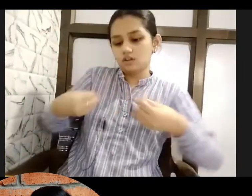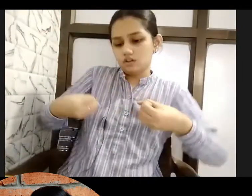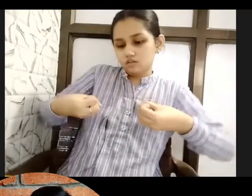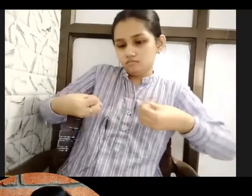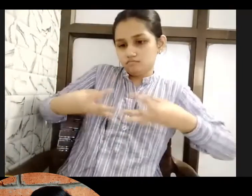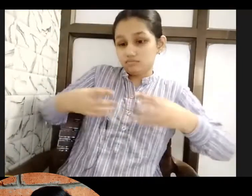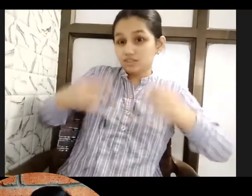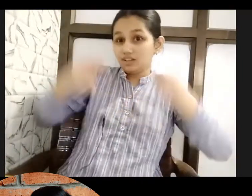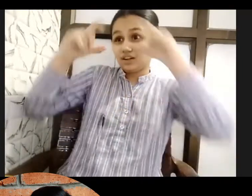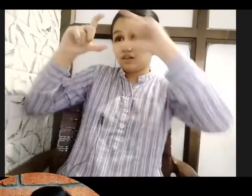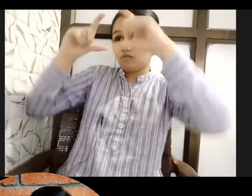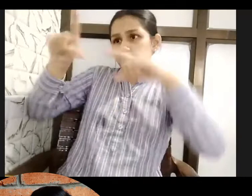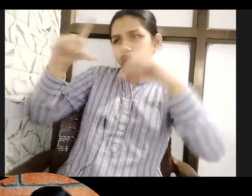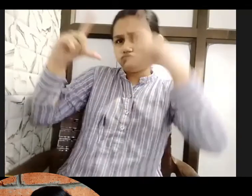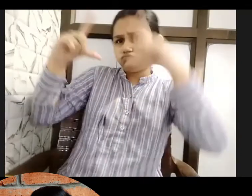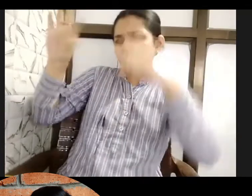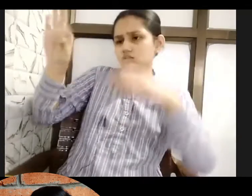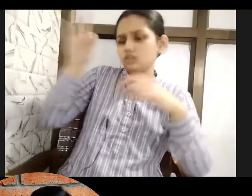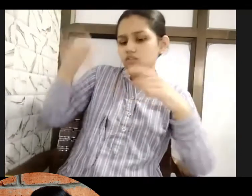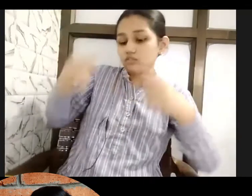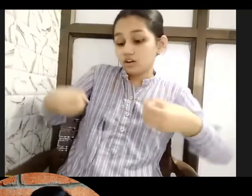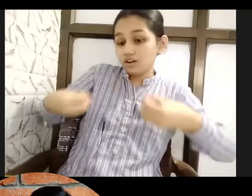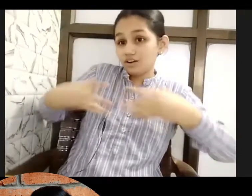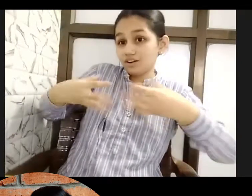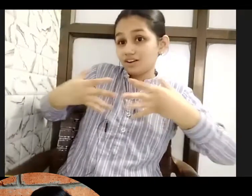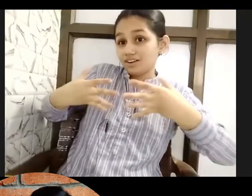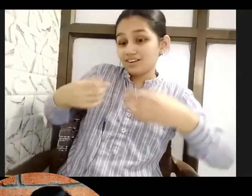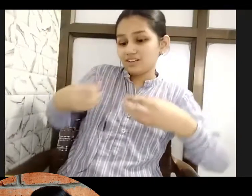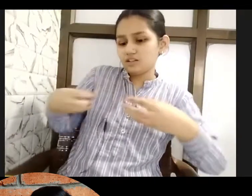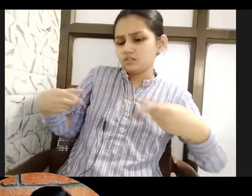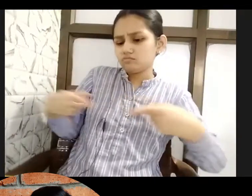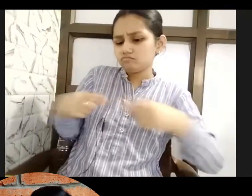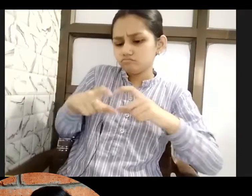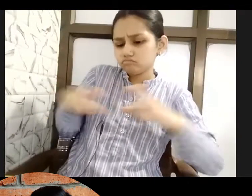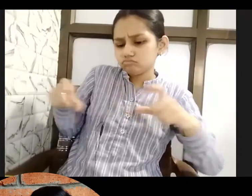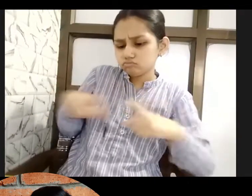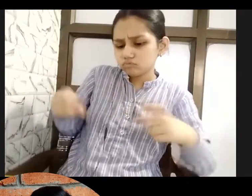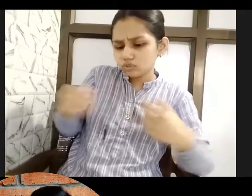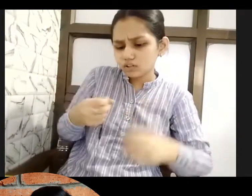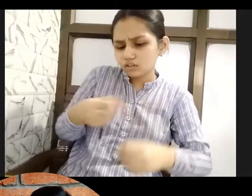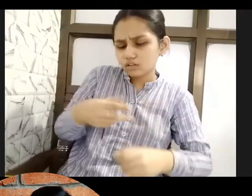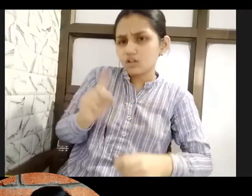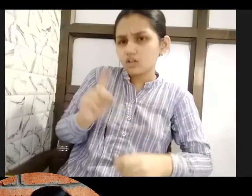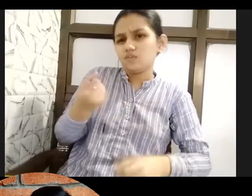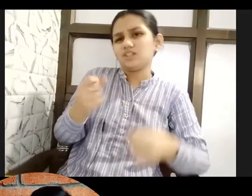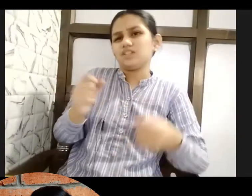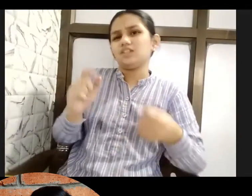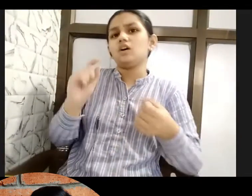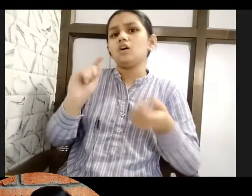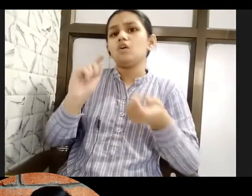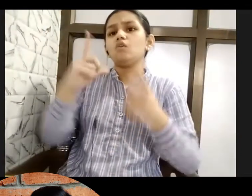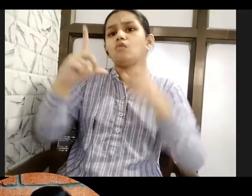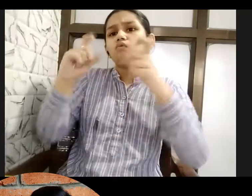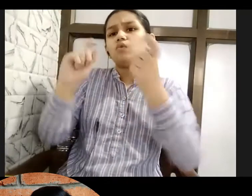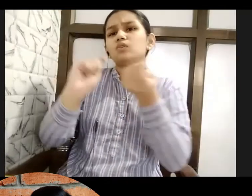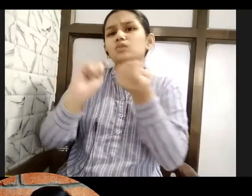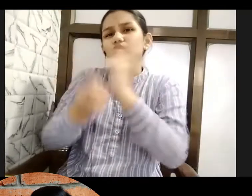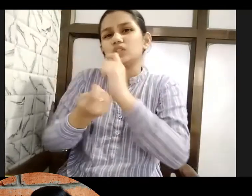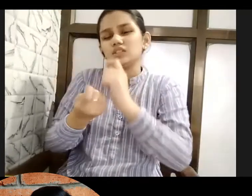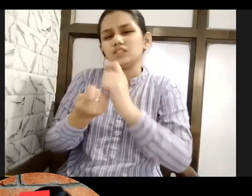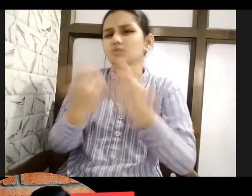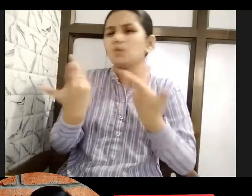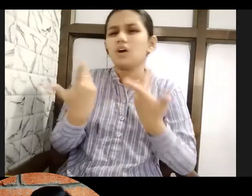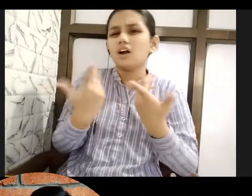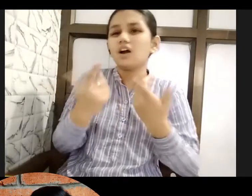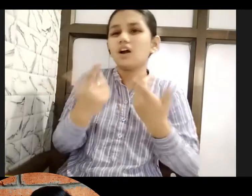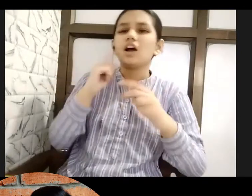image. So if I want to replace the image, first thing, this person is not Poonam. What if I want